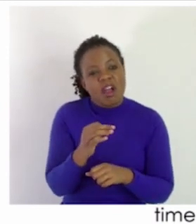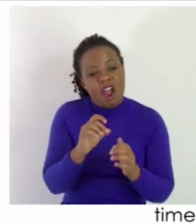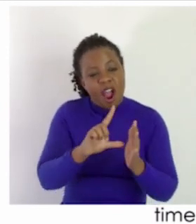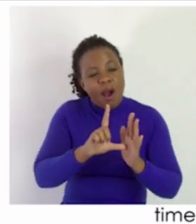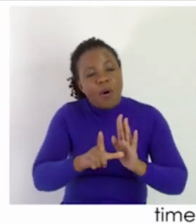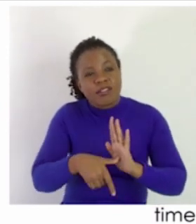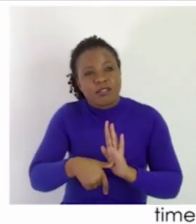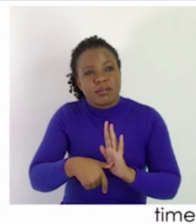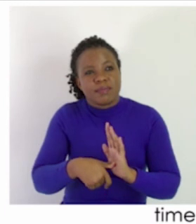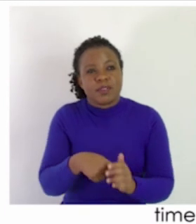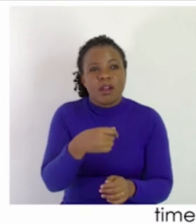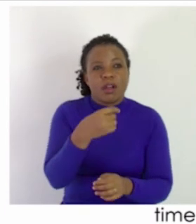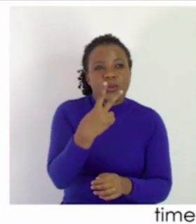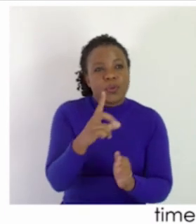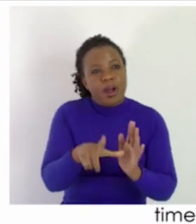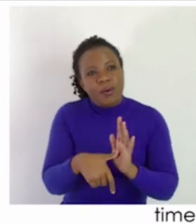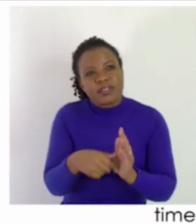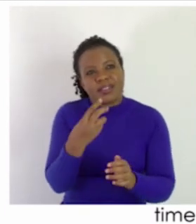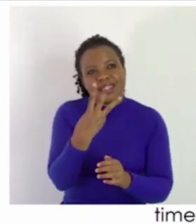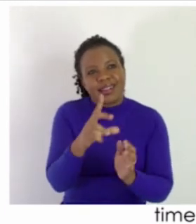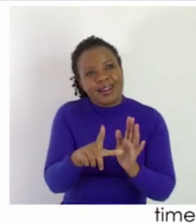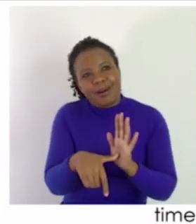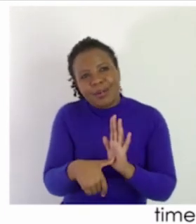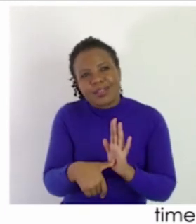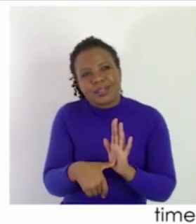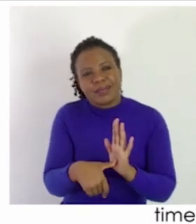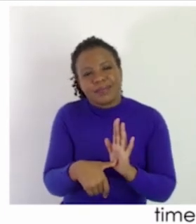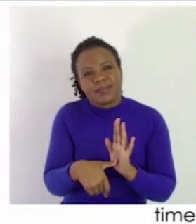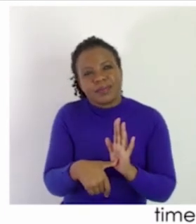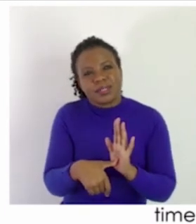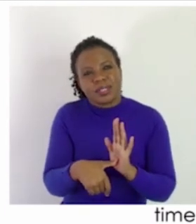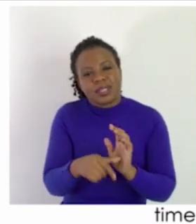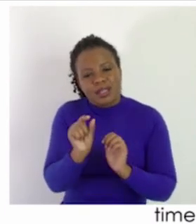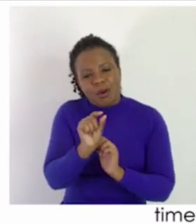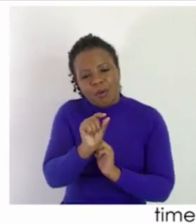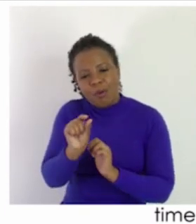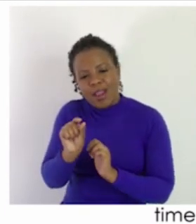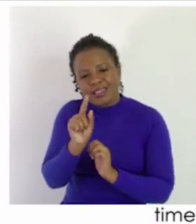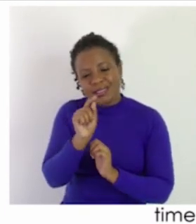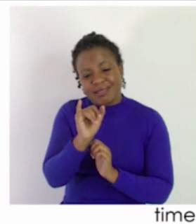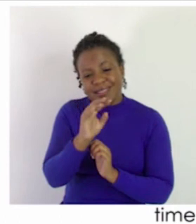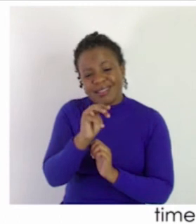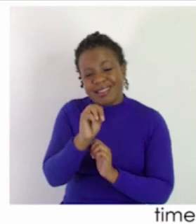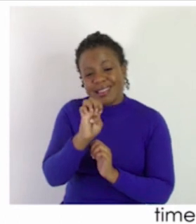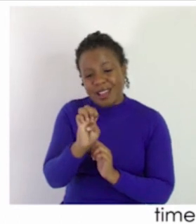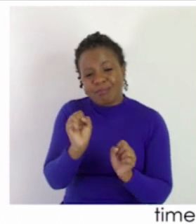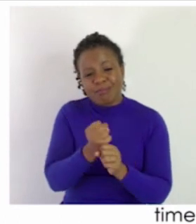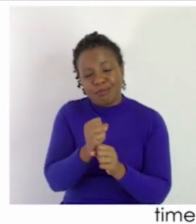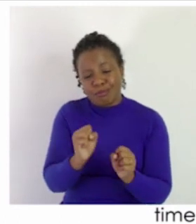hours, 2 hours, 3 hours, 4 hours. But when we use the word time, it becomes a bit tricky.